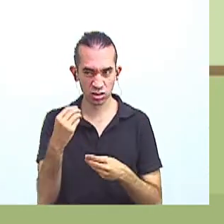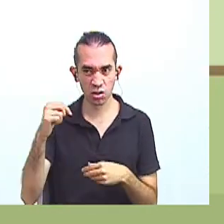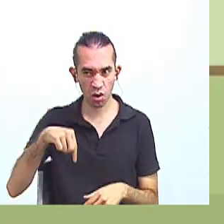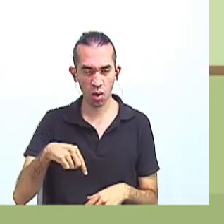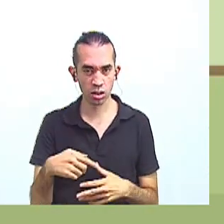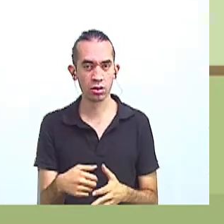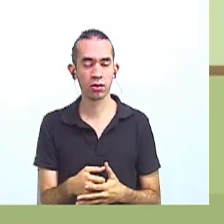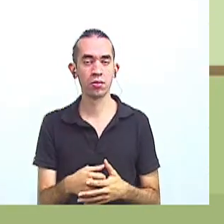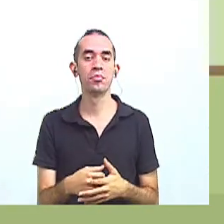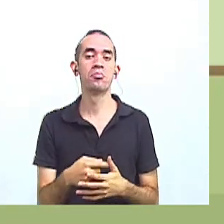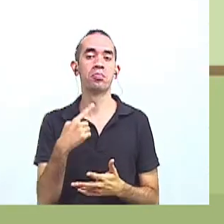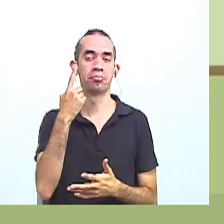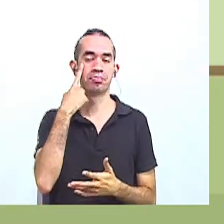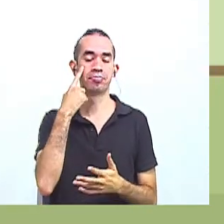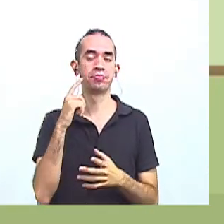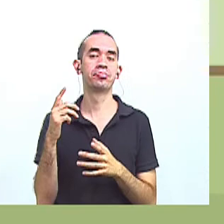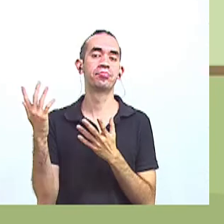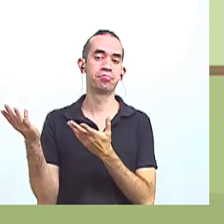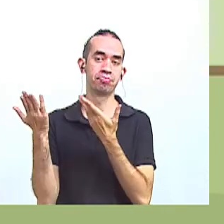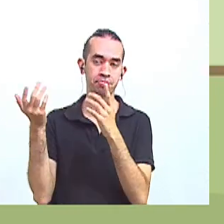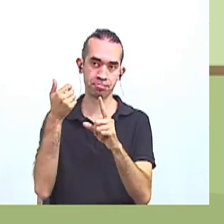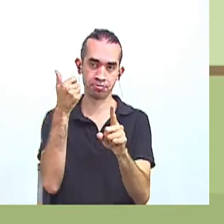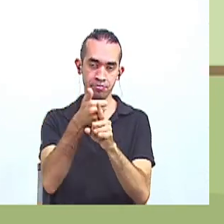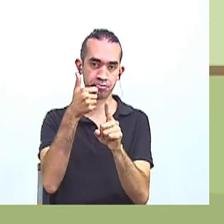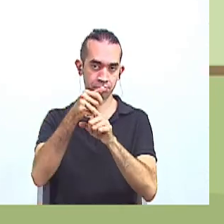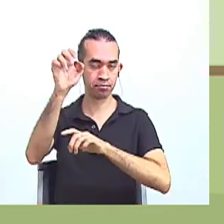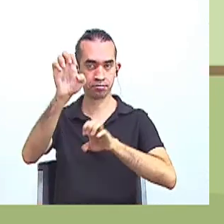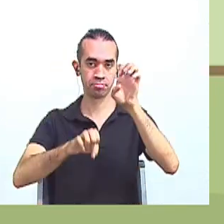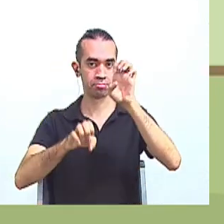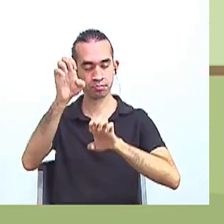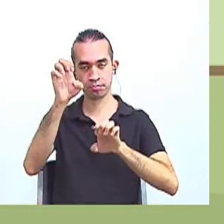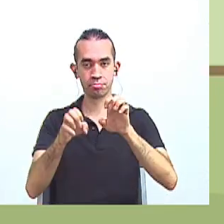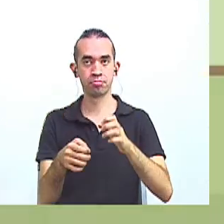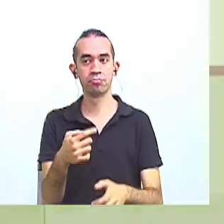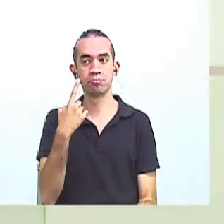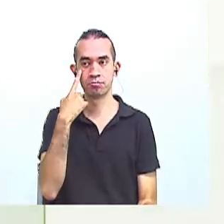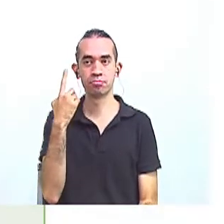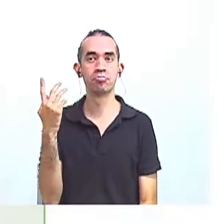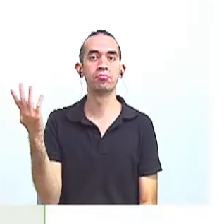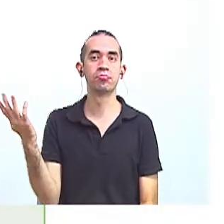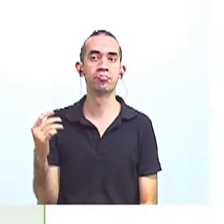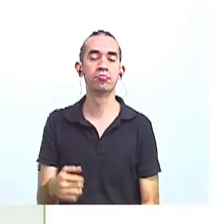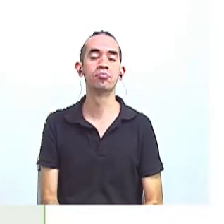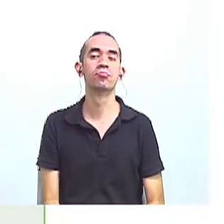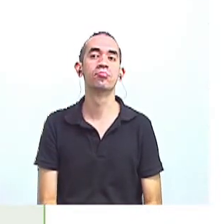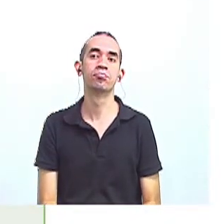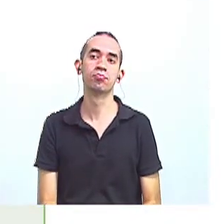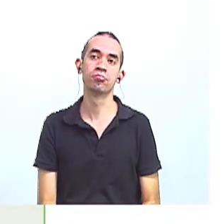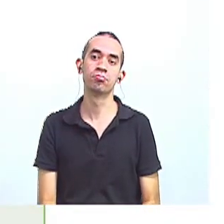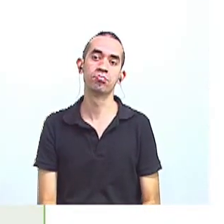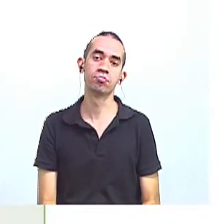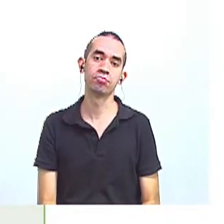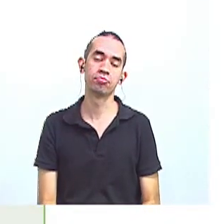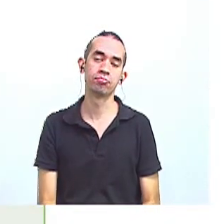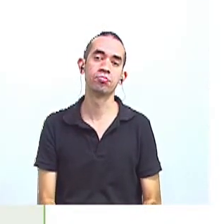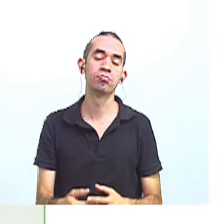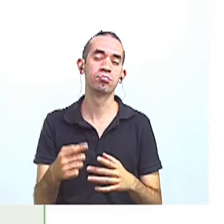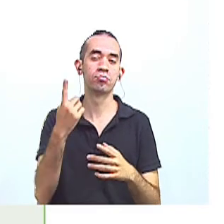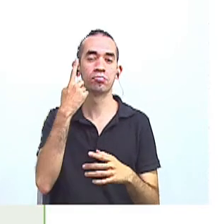So let's see our self-assessment for the day. And in this case, we're going to